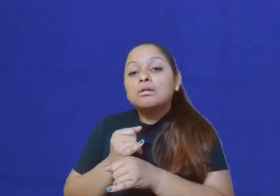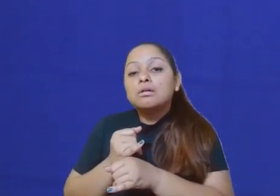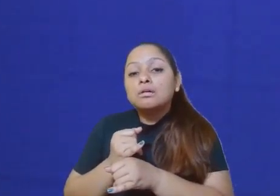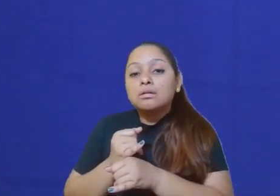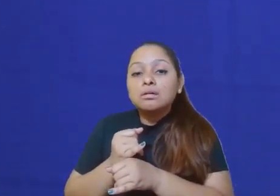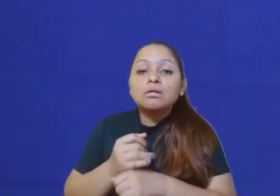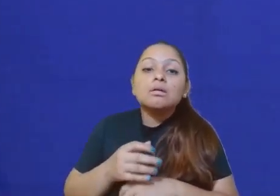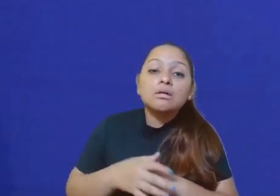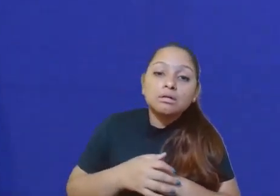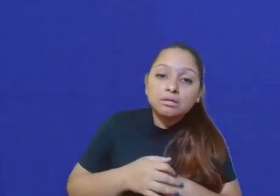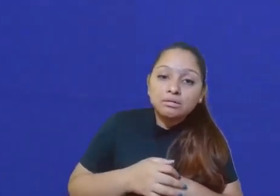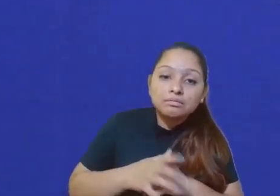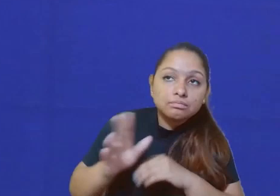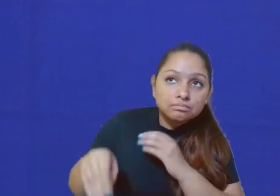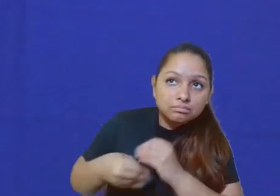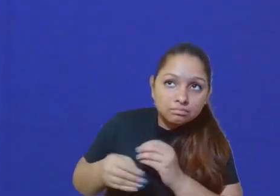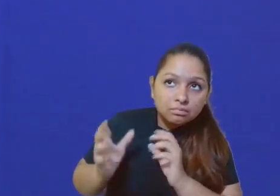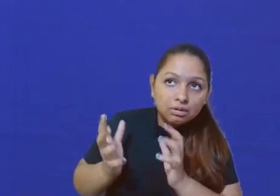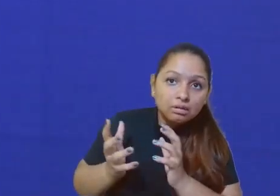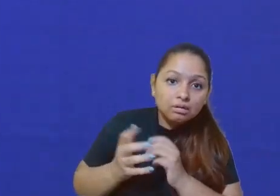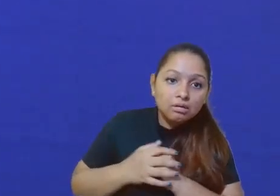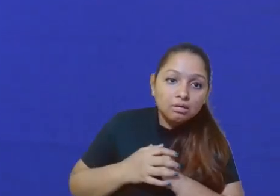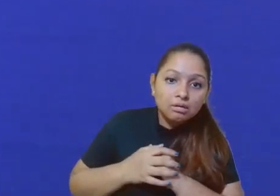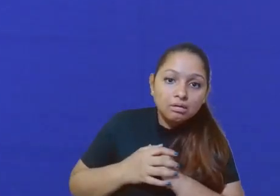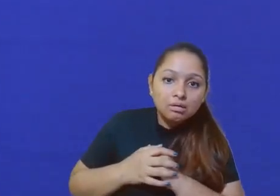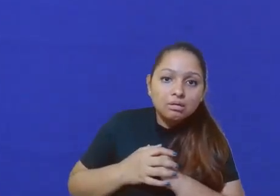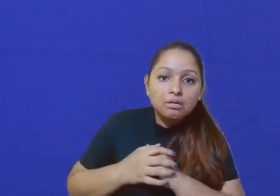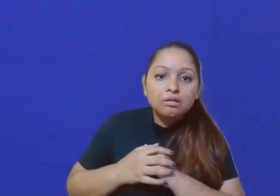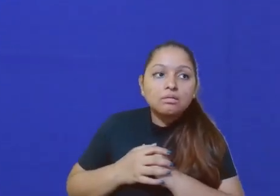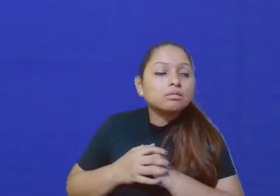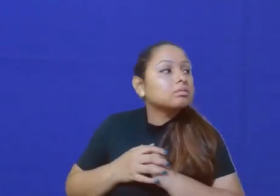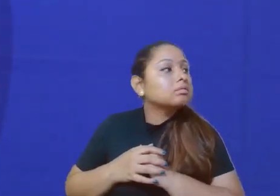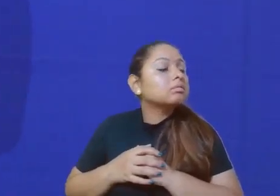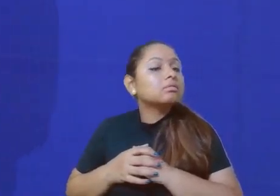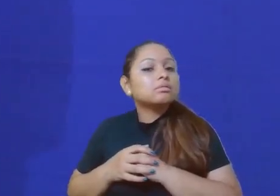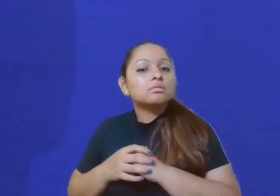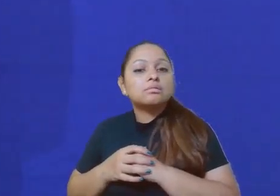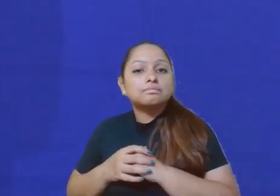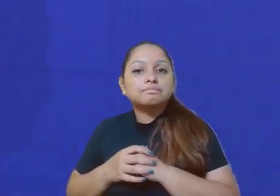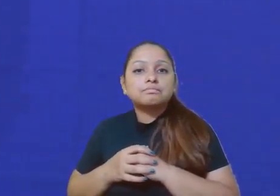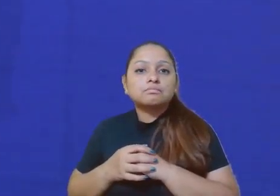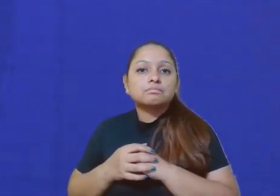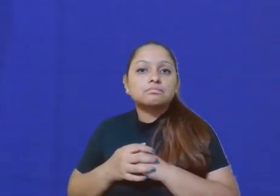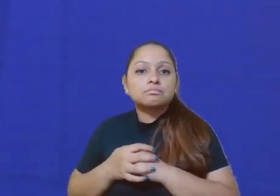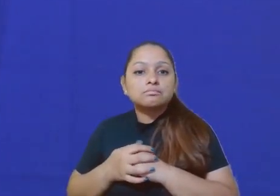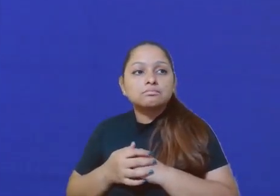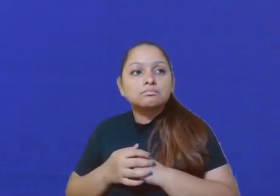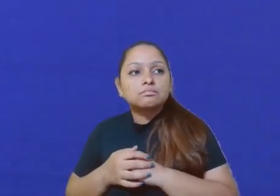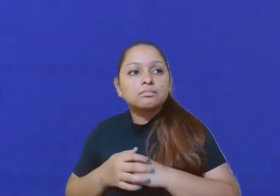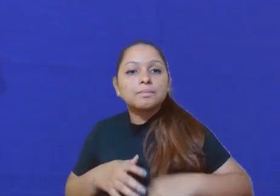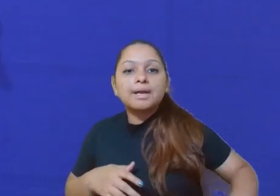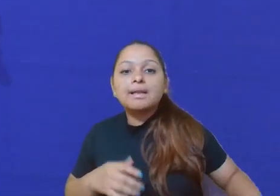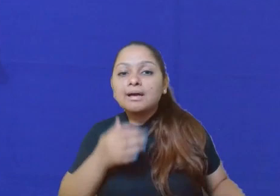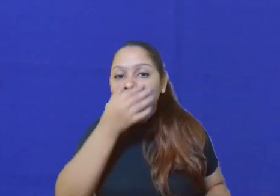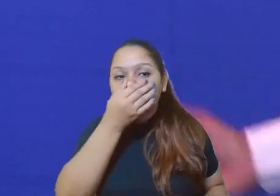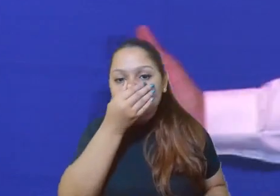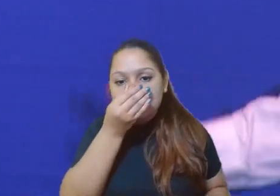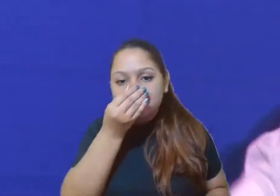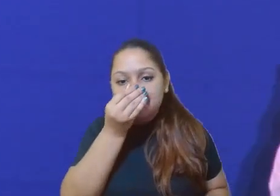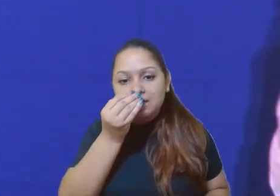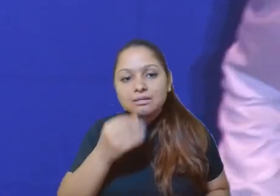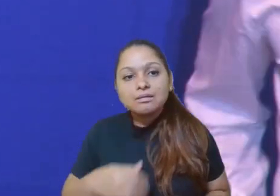I would like to add something about this. I think that you should talk a little bit about the scope of the platform, if it's possible.